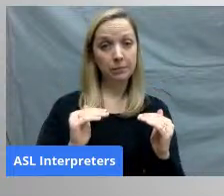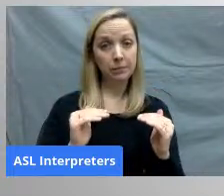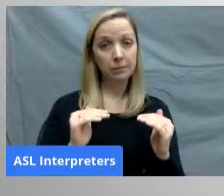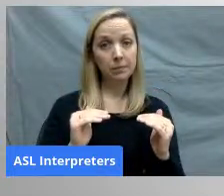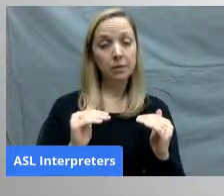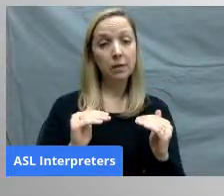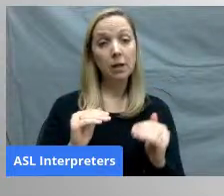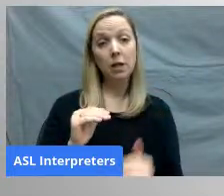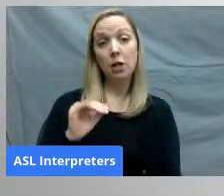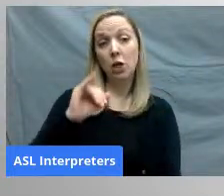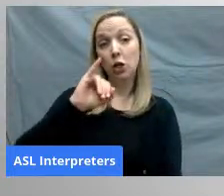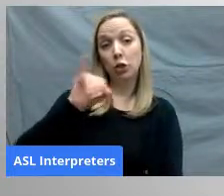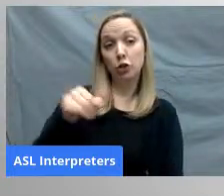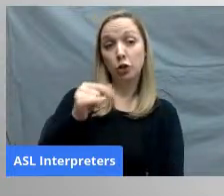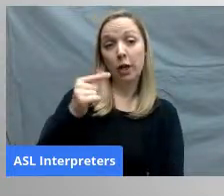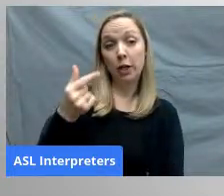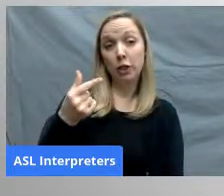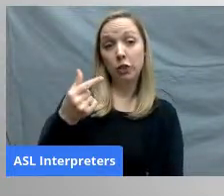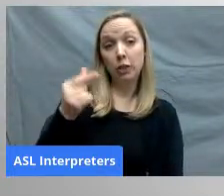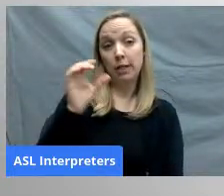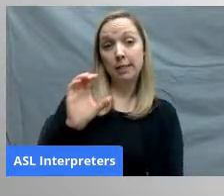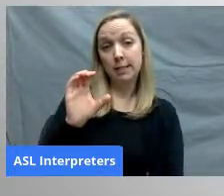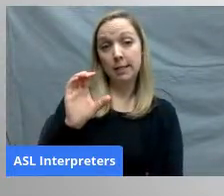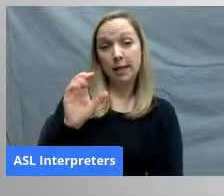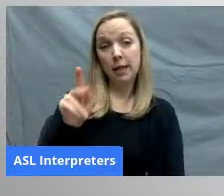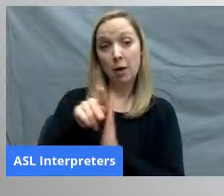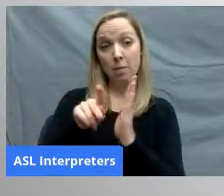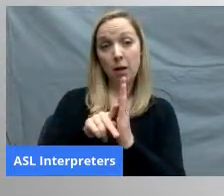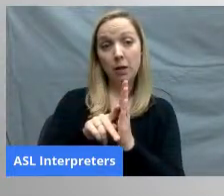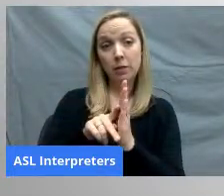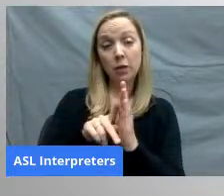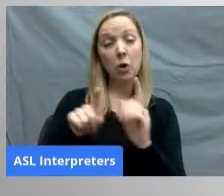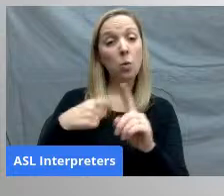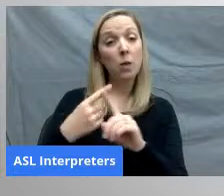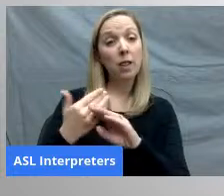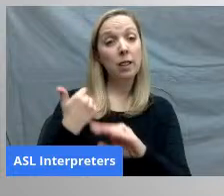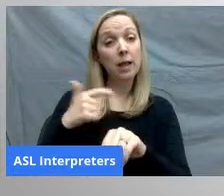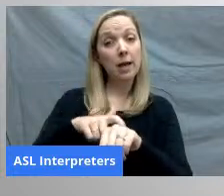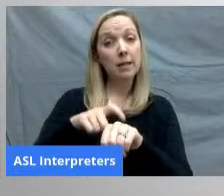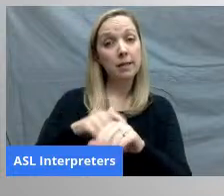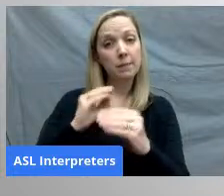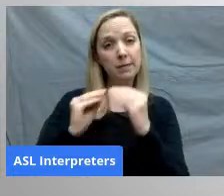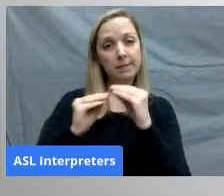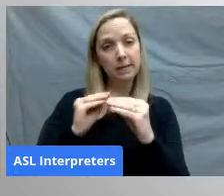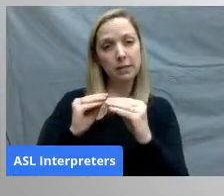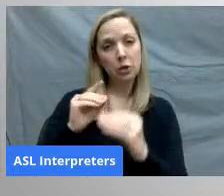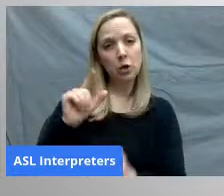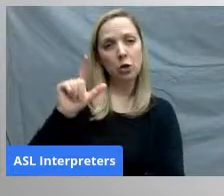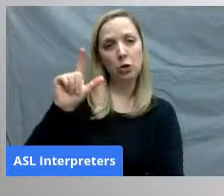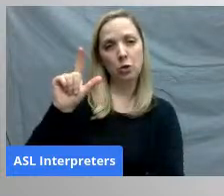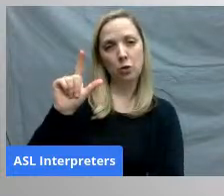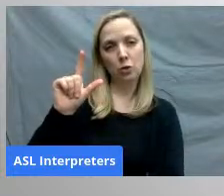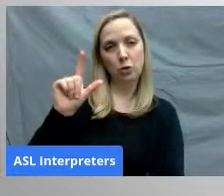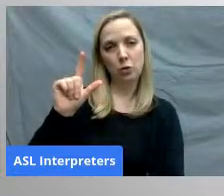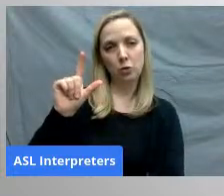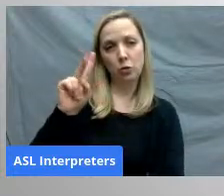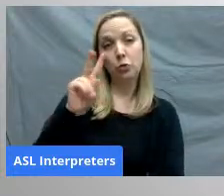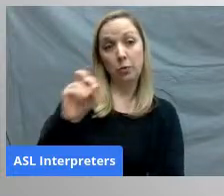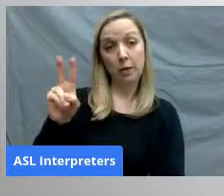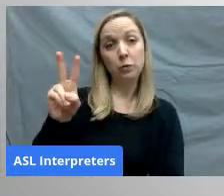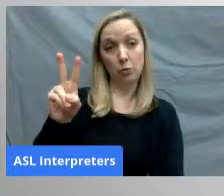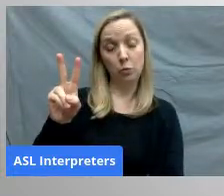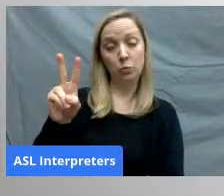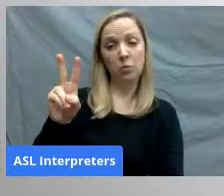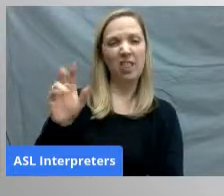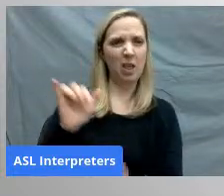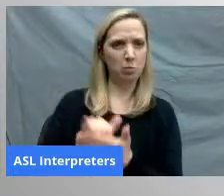the JGC policy, which was last revised in 2002, was kind of old. And this is